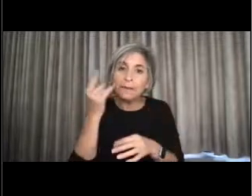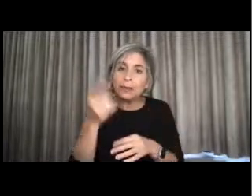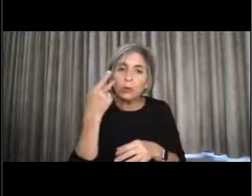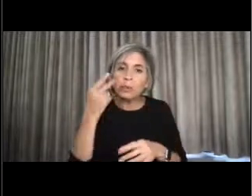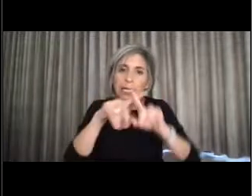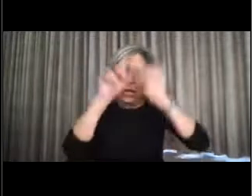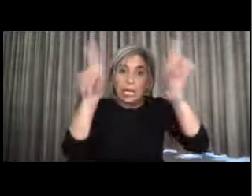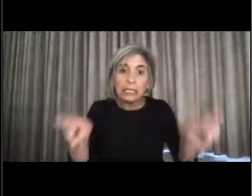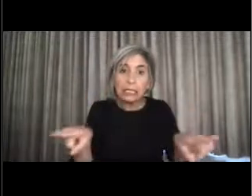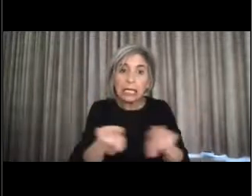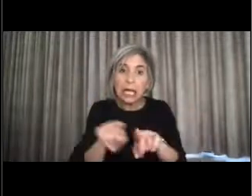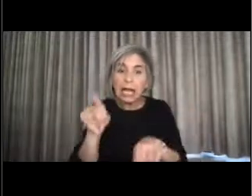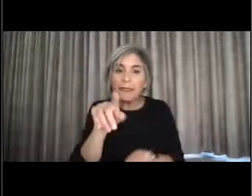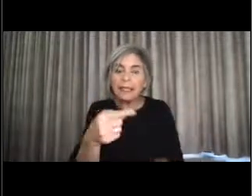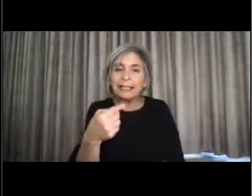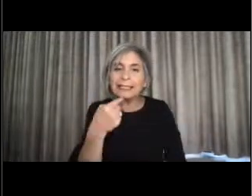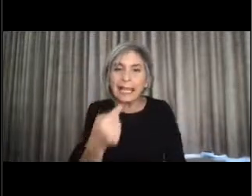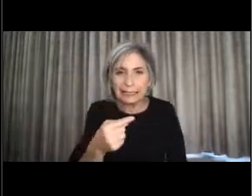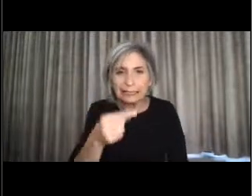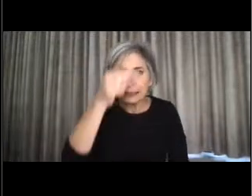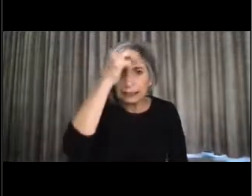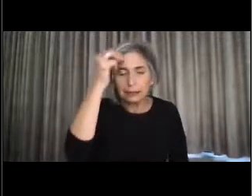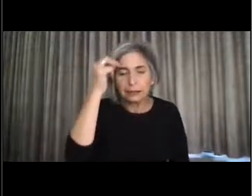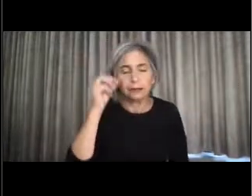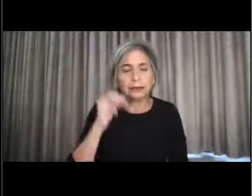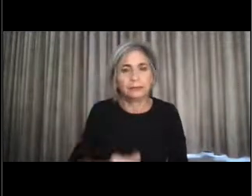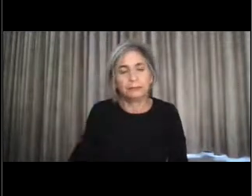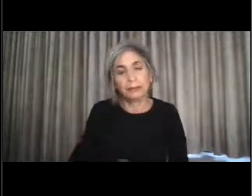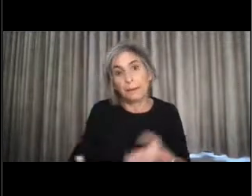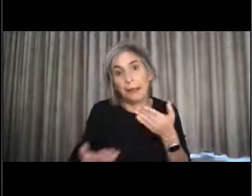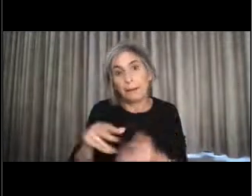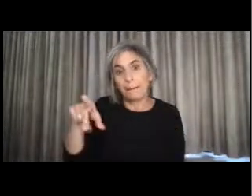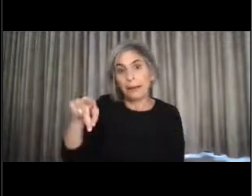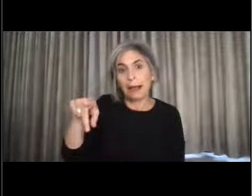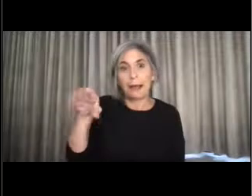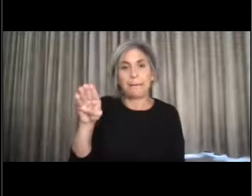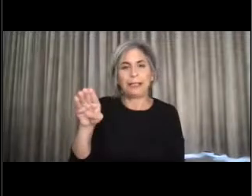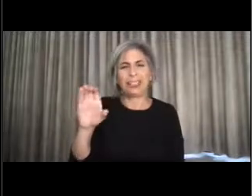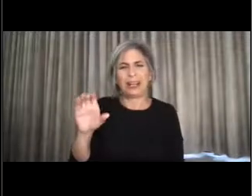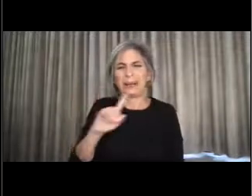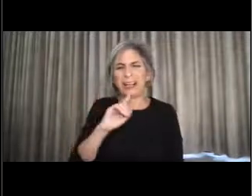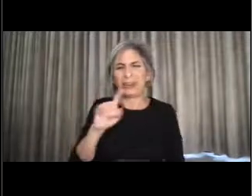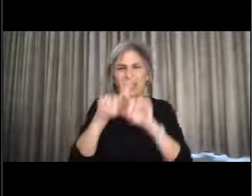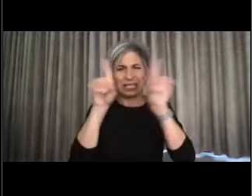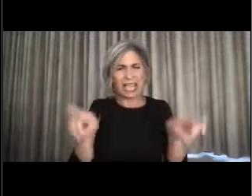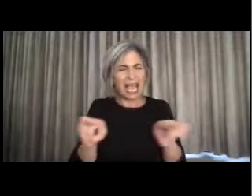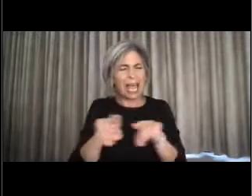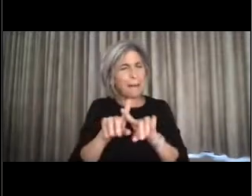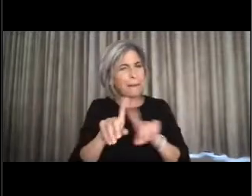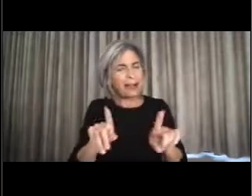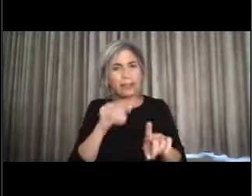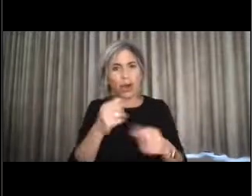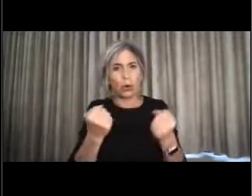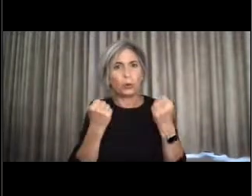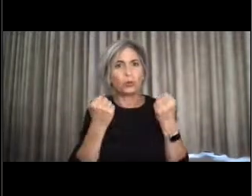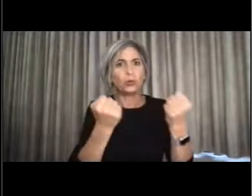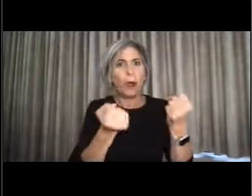that says, and maybe Palm Beach County can help me with it, I forgot the sign, but don't drive